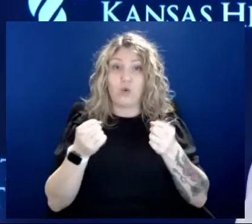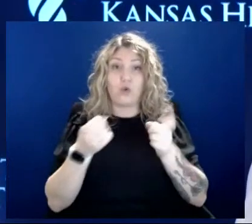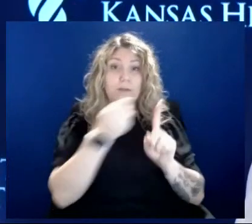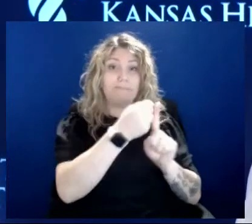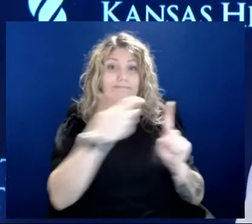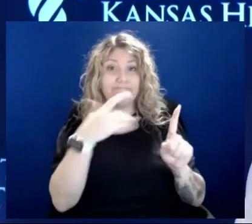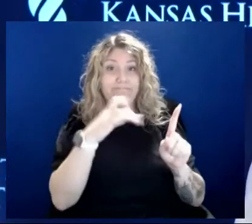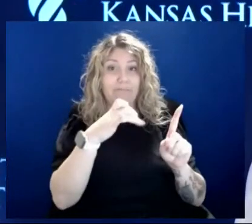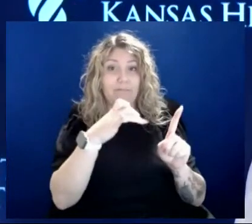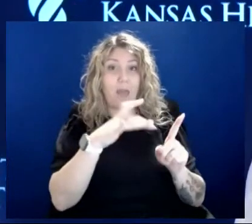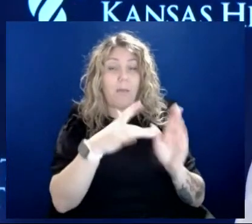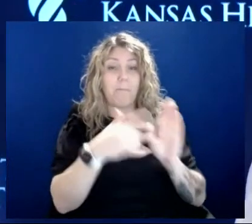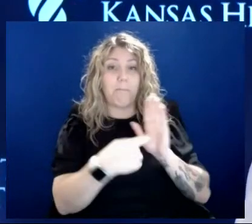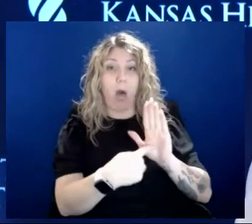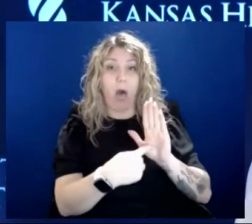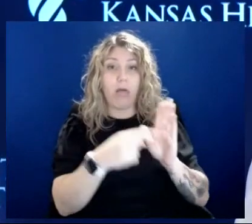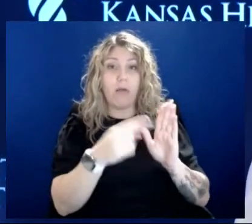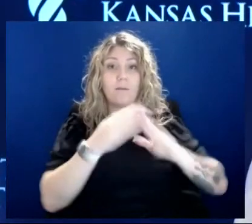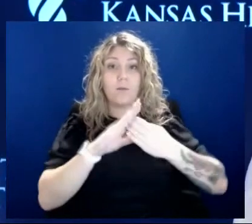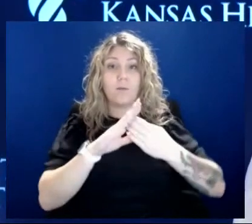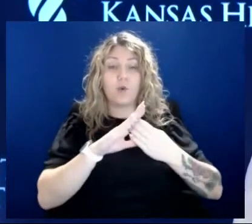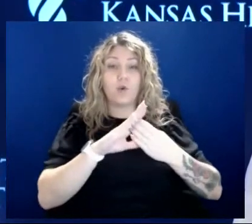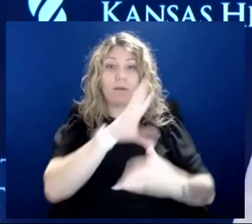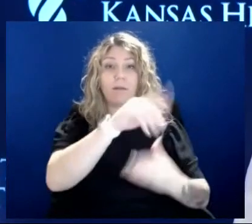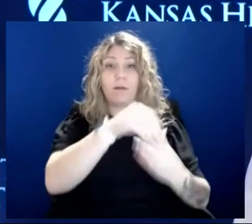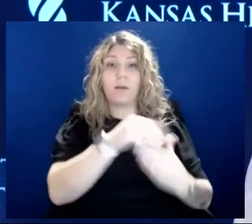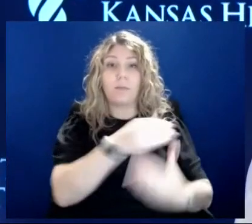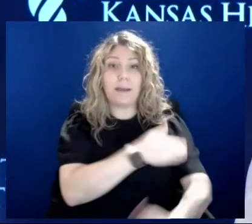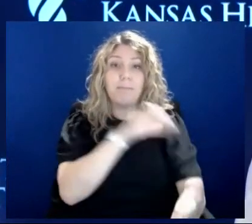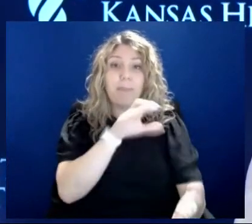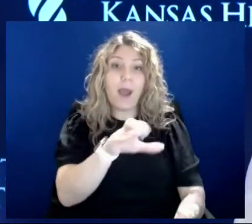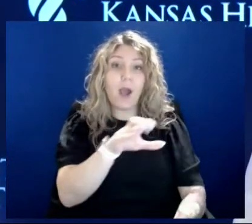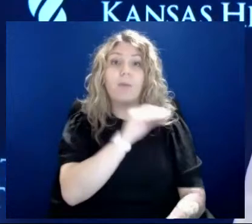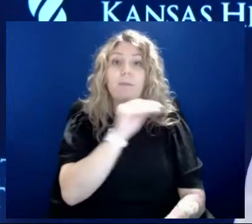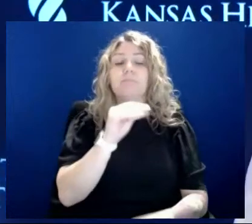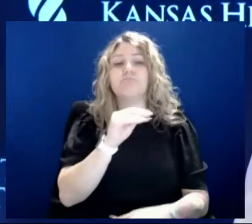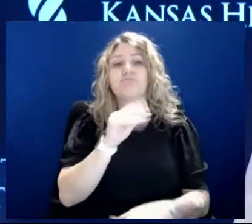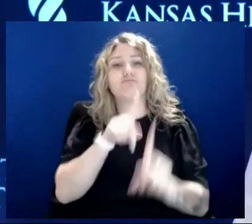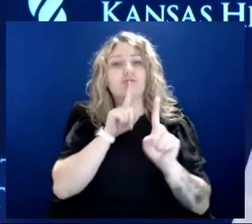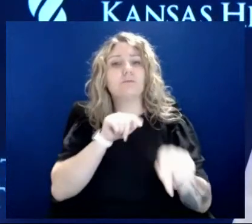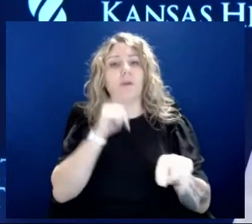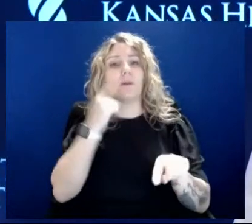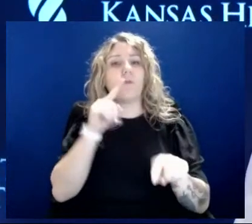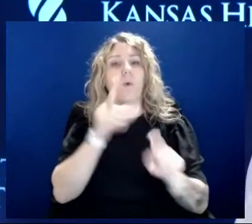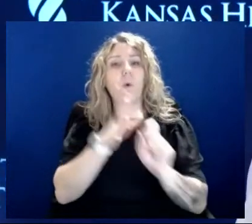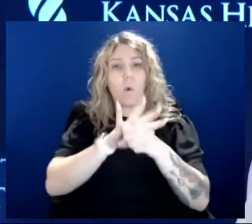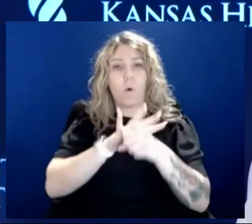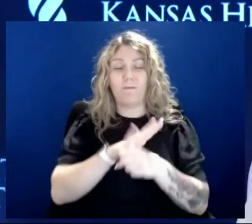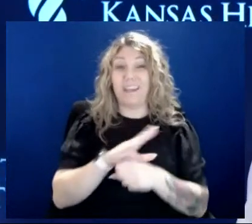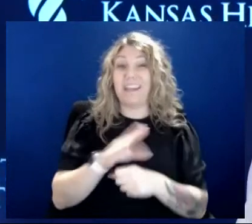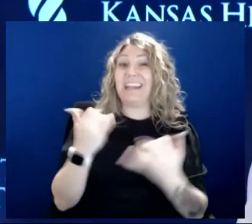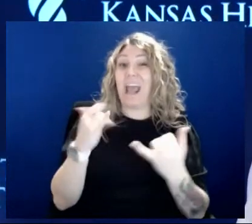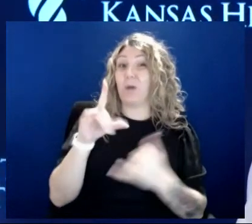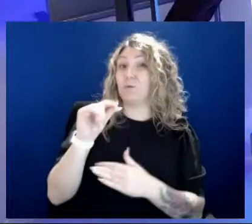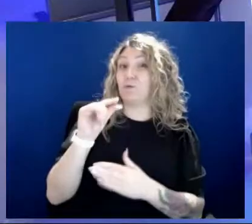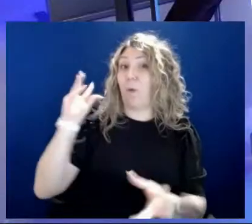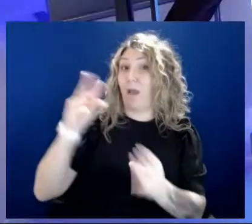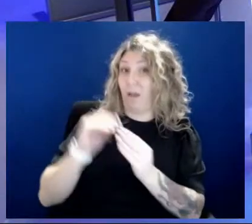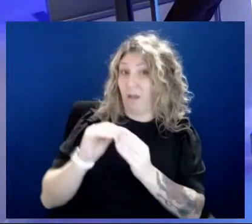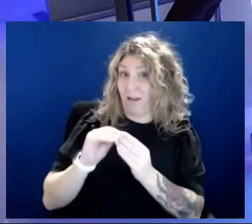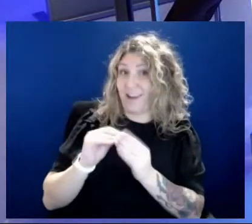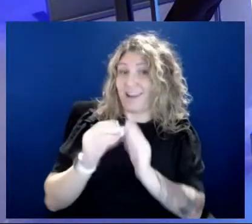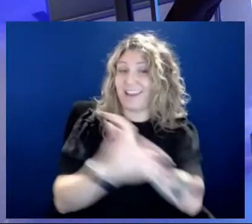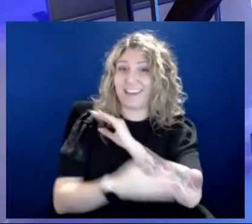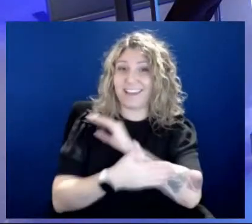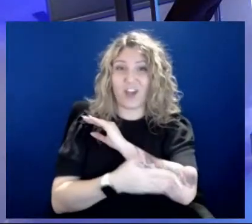community engagement, empowerment in response to COVID, engagement of community health workers now in 20 counties across the state. So it's the long-term effects